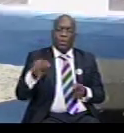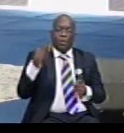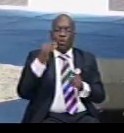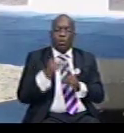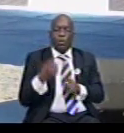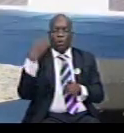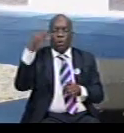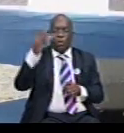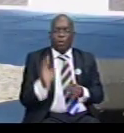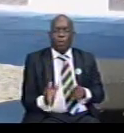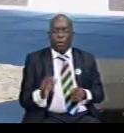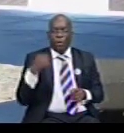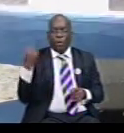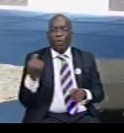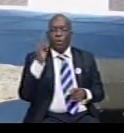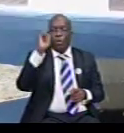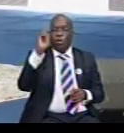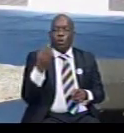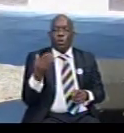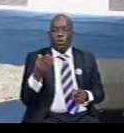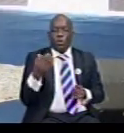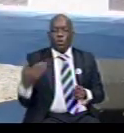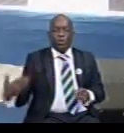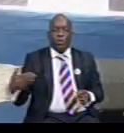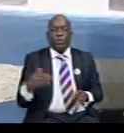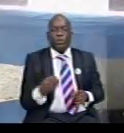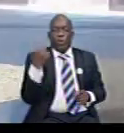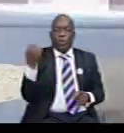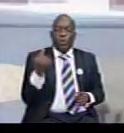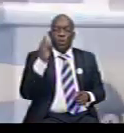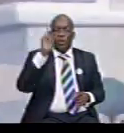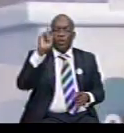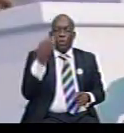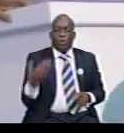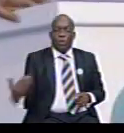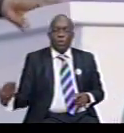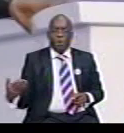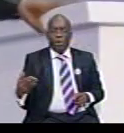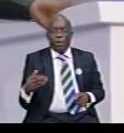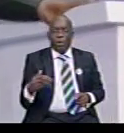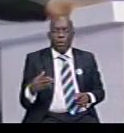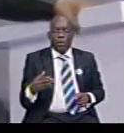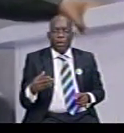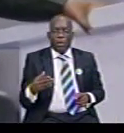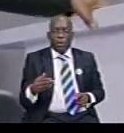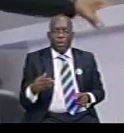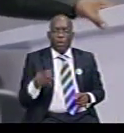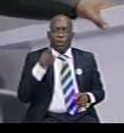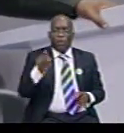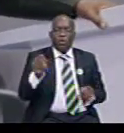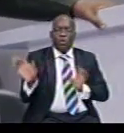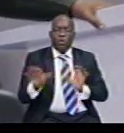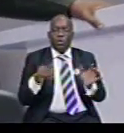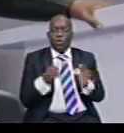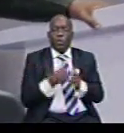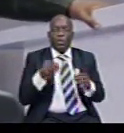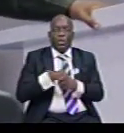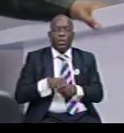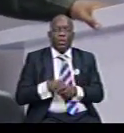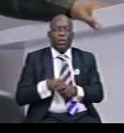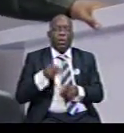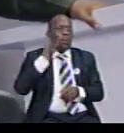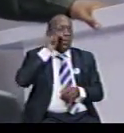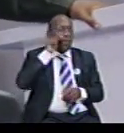God. Only one thing. Only one thing. You've done it in Nigeria. And